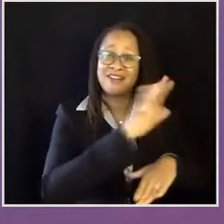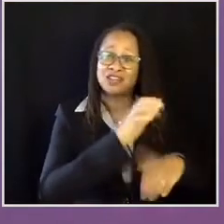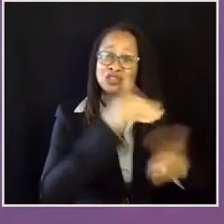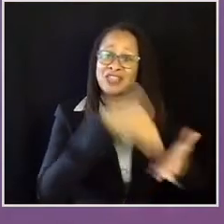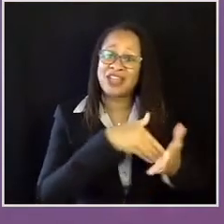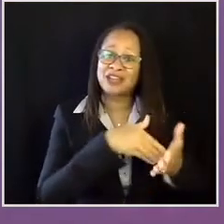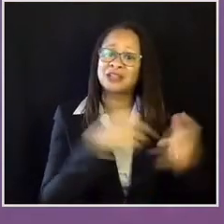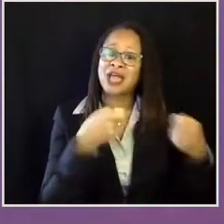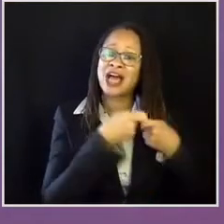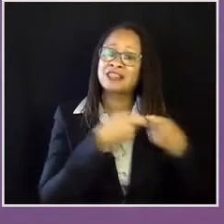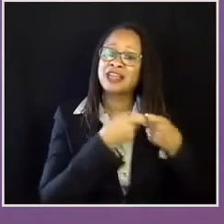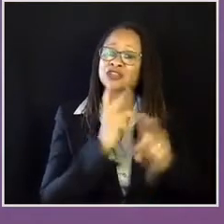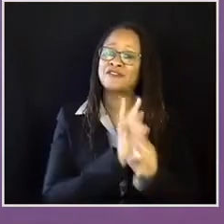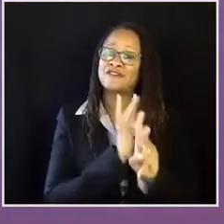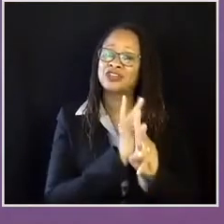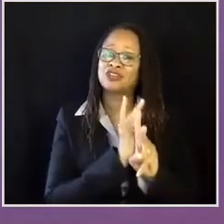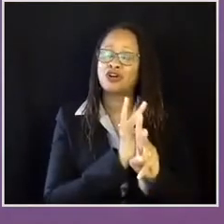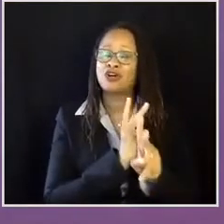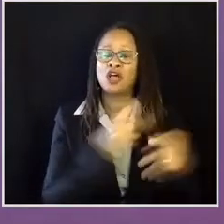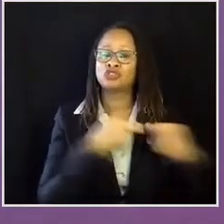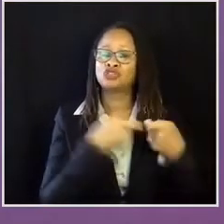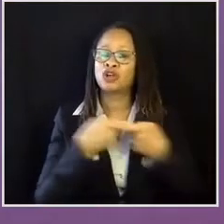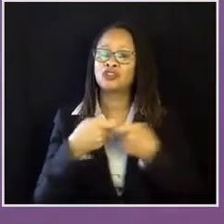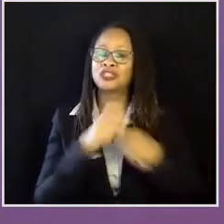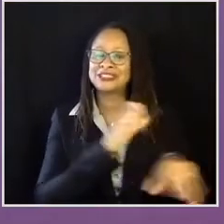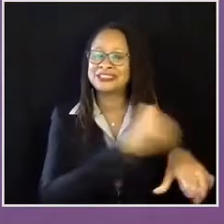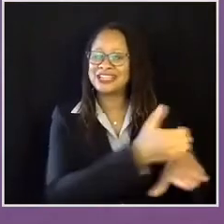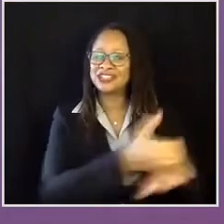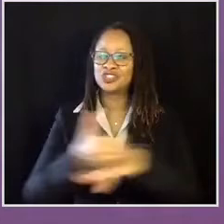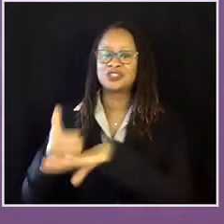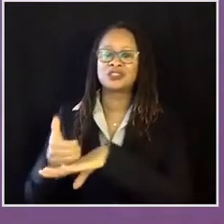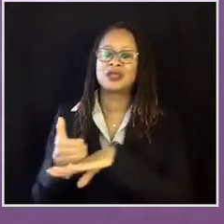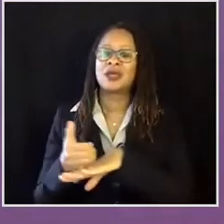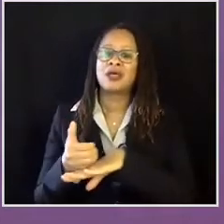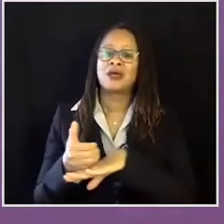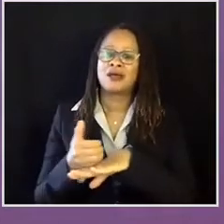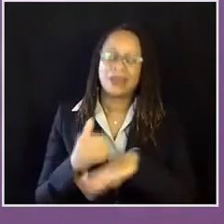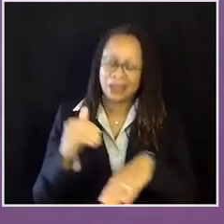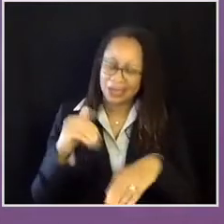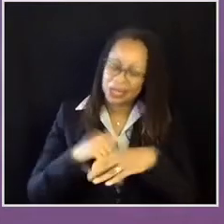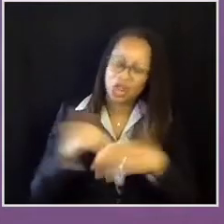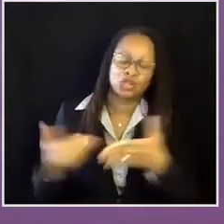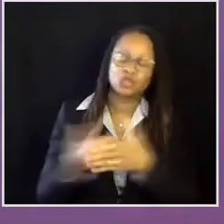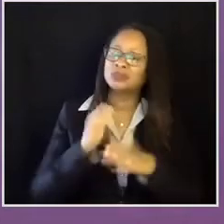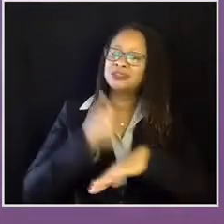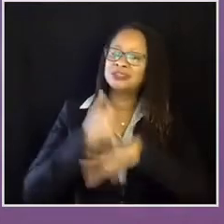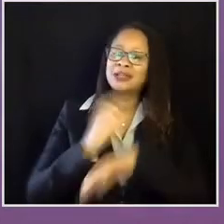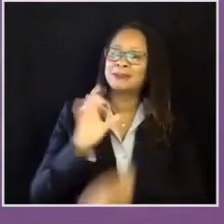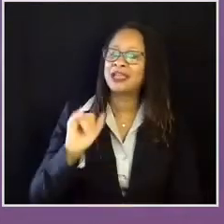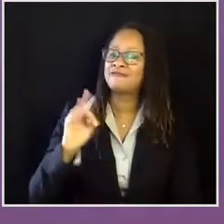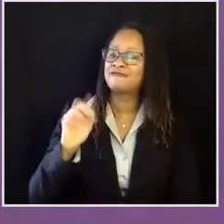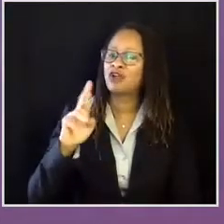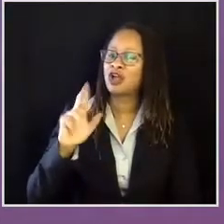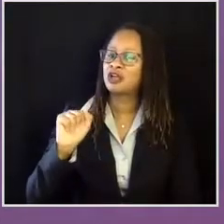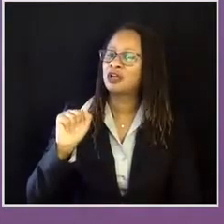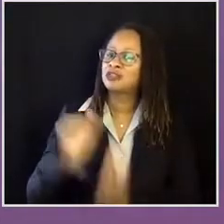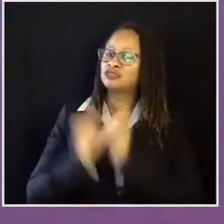electric vehicle charging stations along our newly engaged infrastructure programs and highways all across the